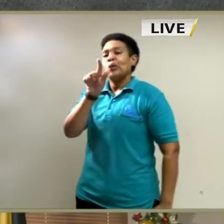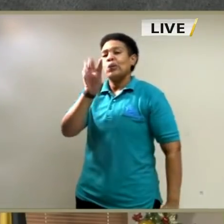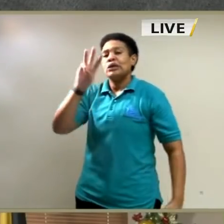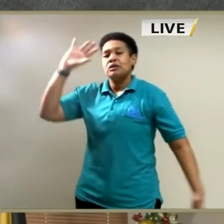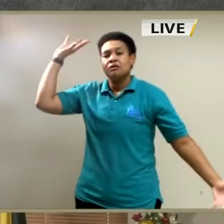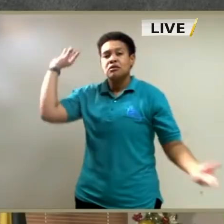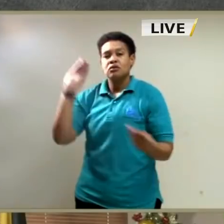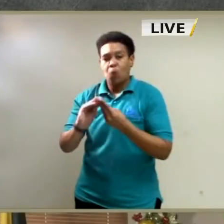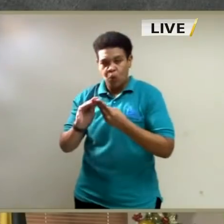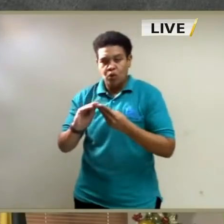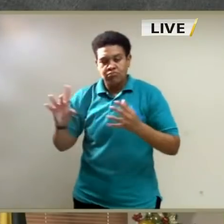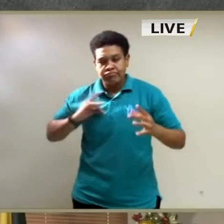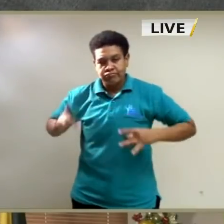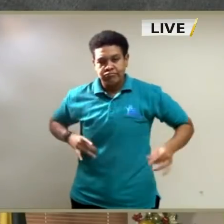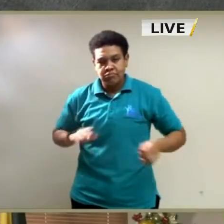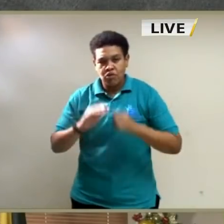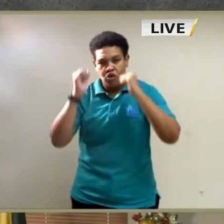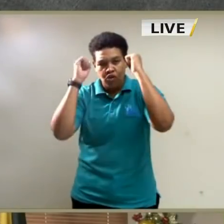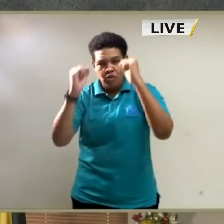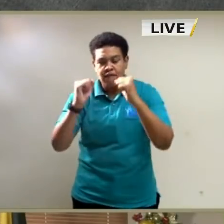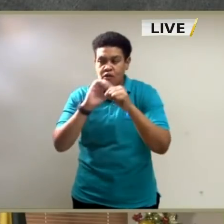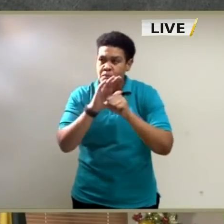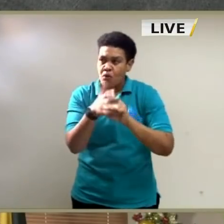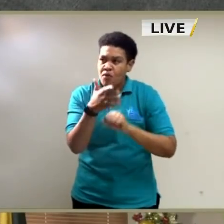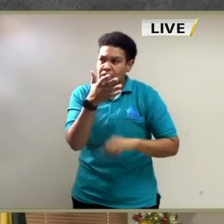92,226 cases, of which there are